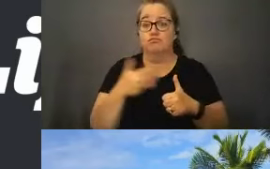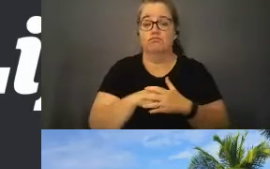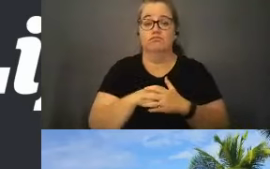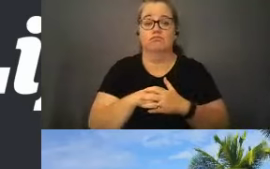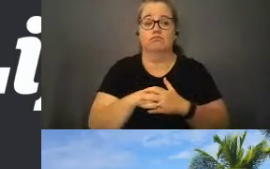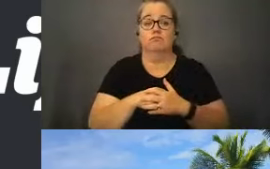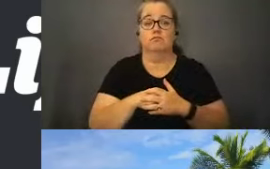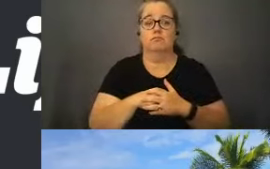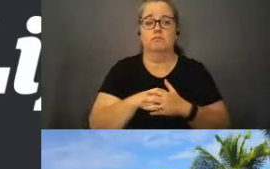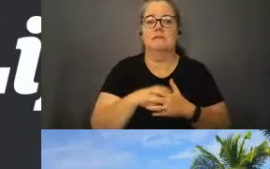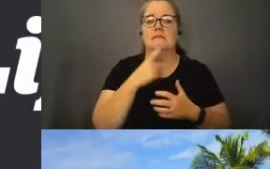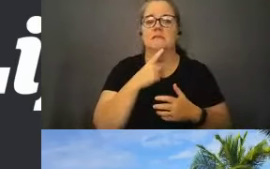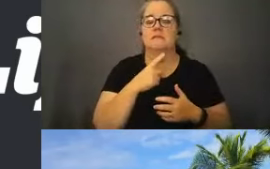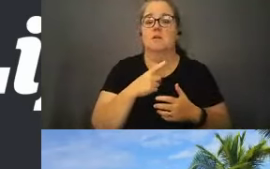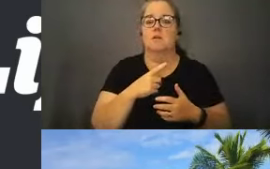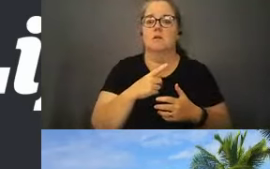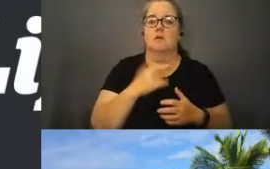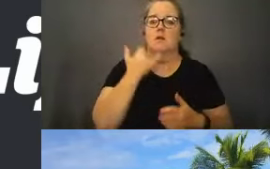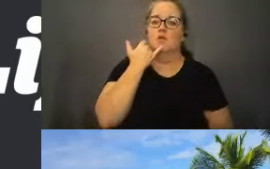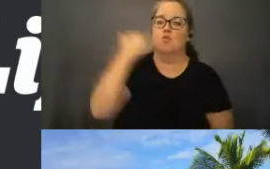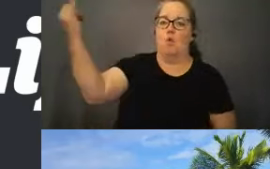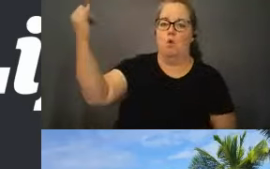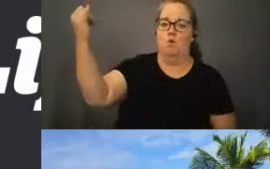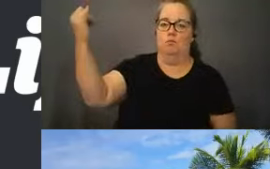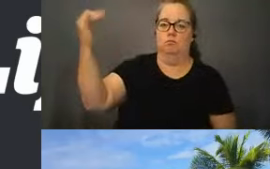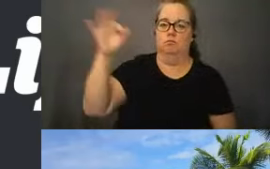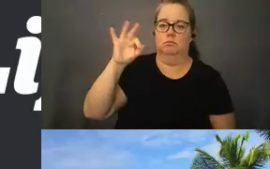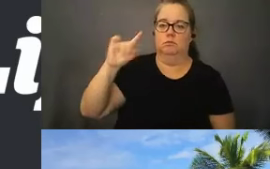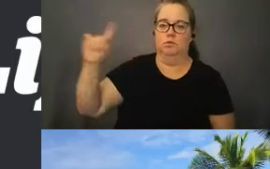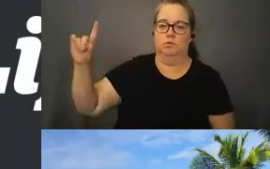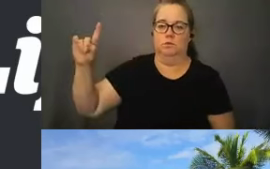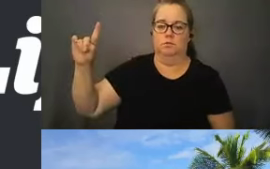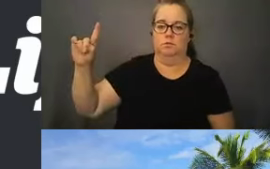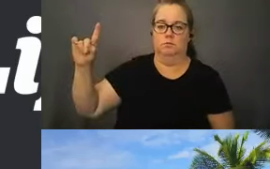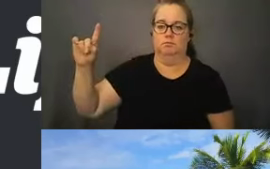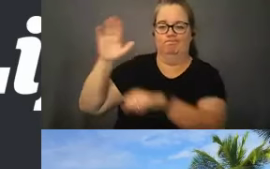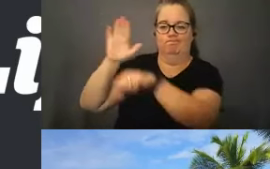circle is activating the emergency response system.